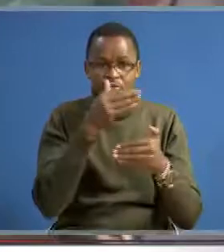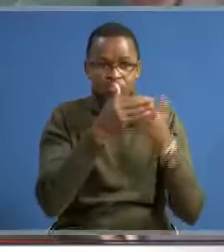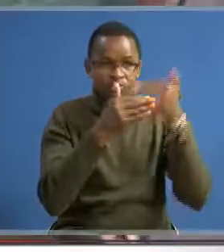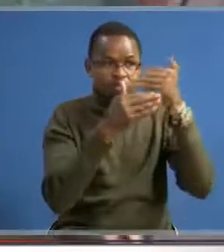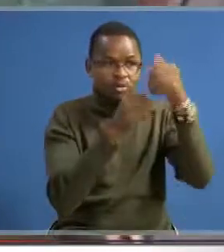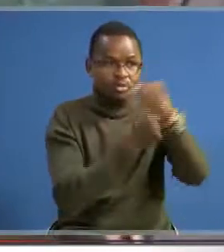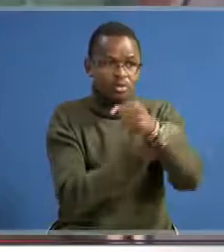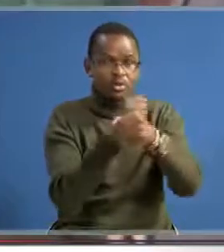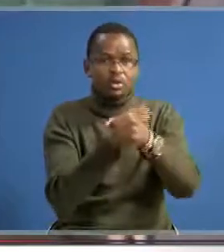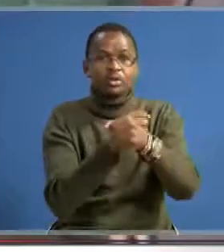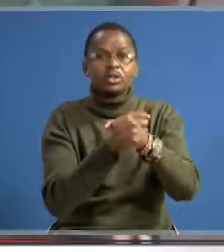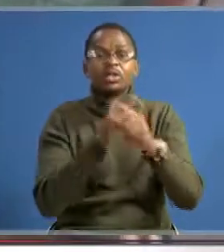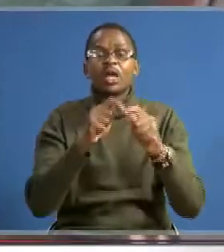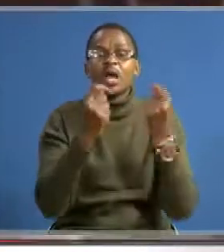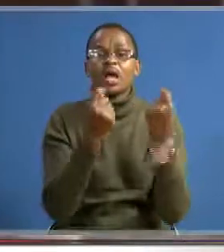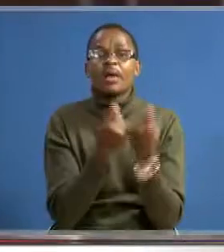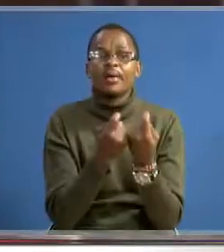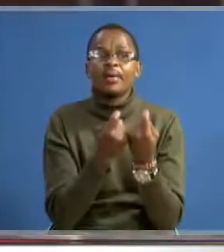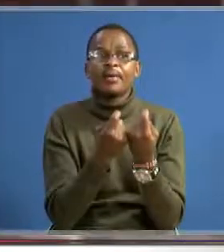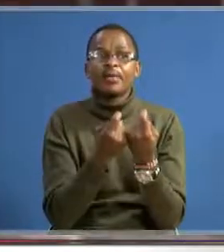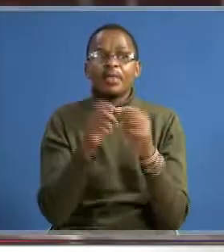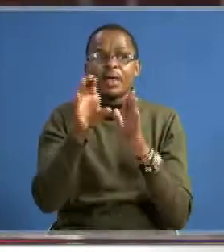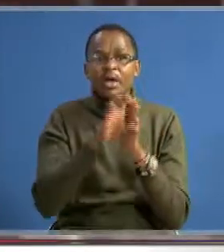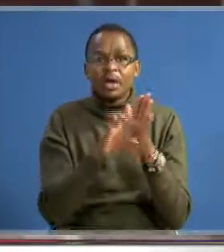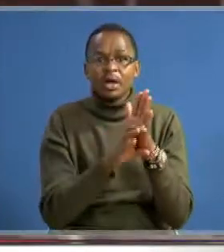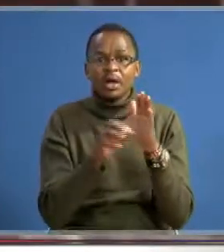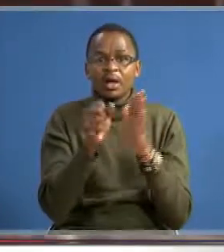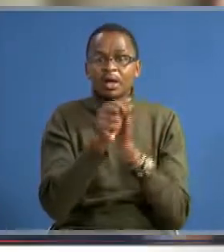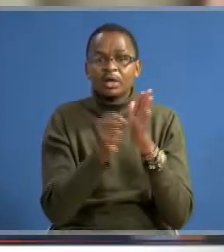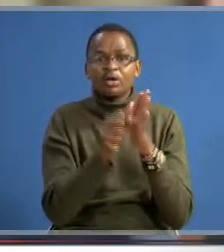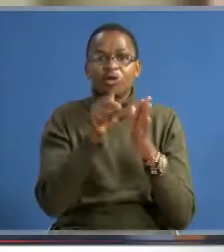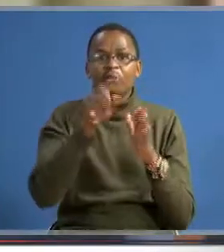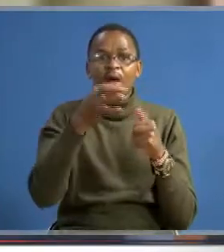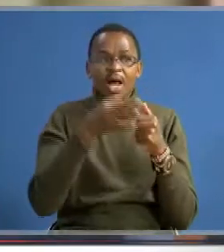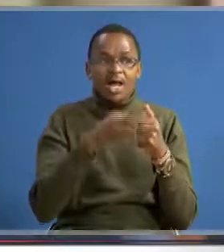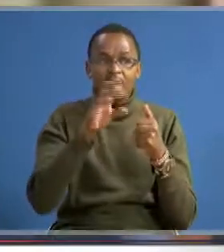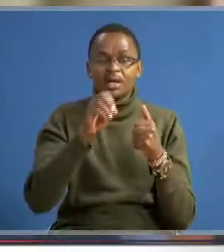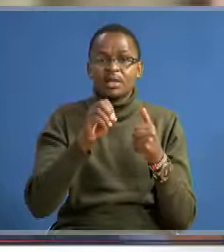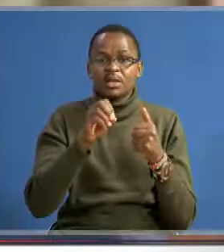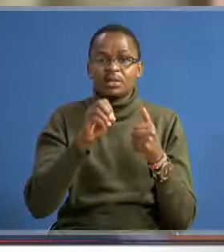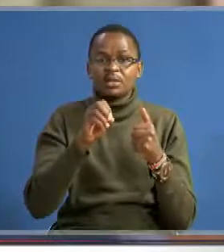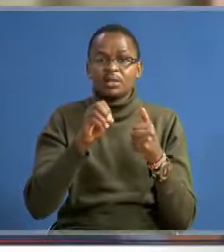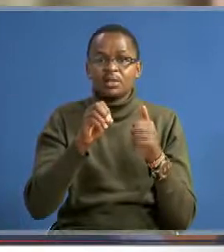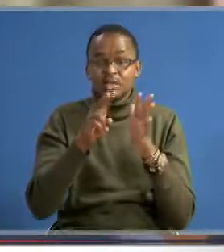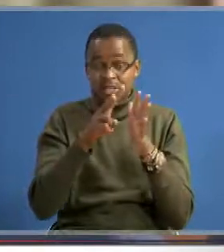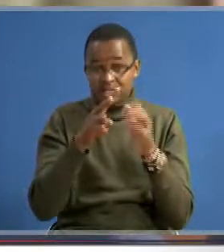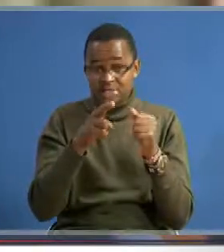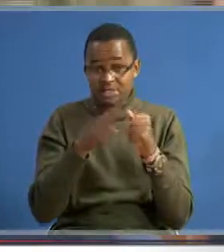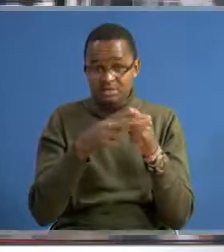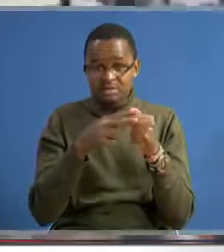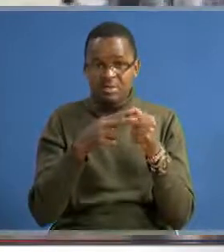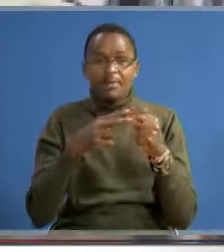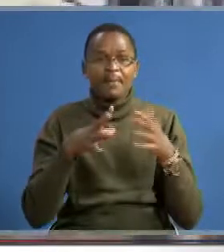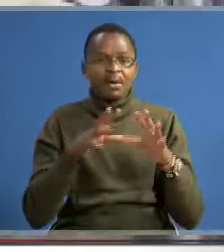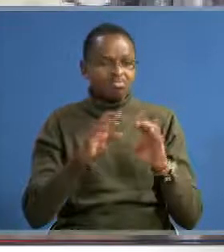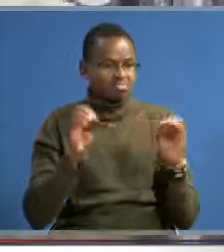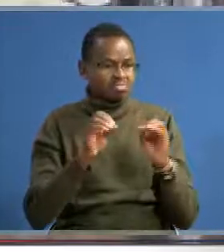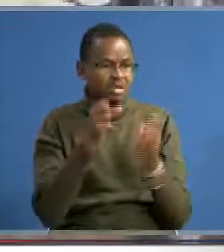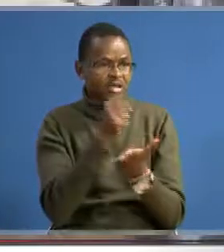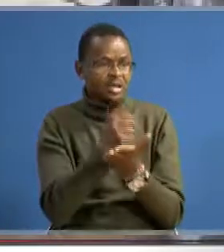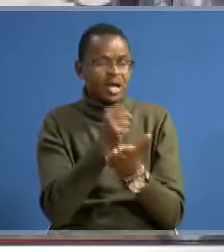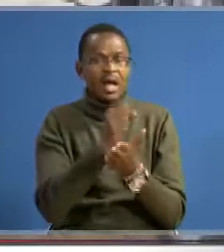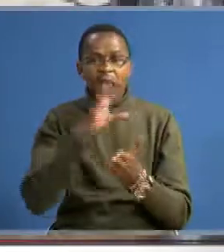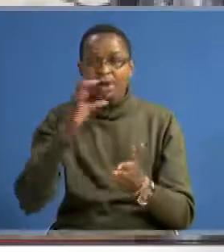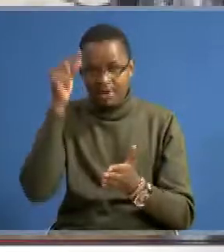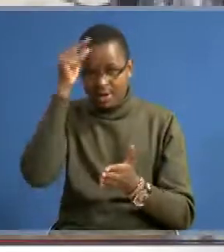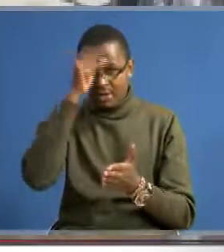Bridges Initiative team. The Constitution in Article 180, Subsection 7, stipulated a person shall not hold office as a